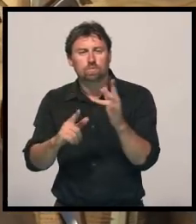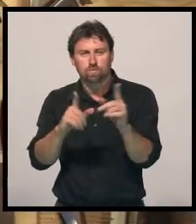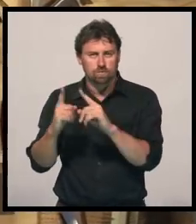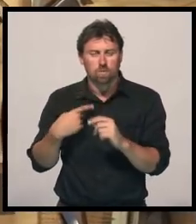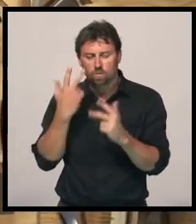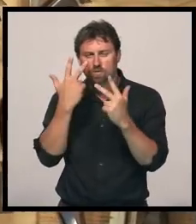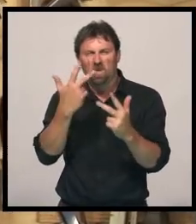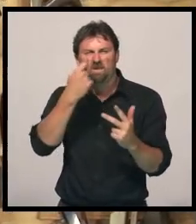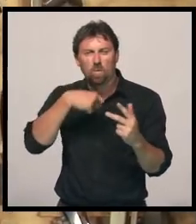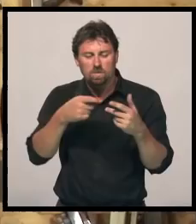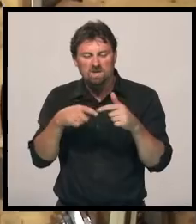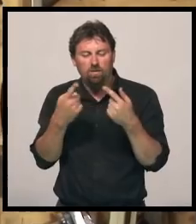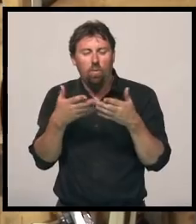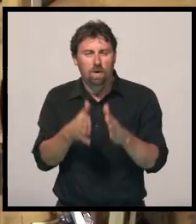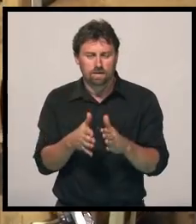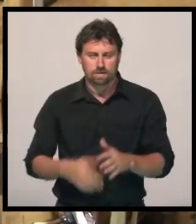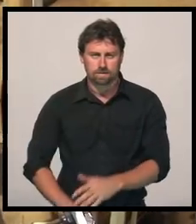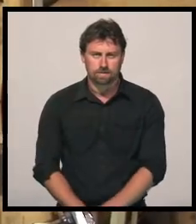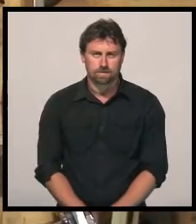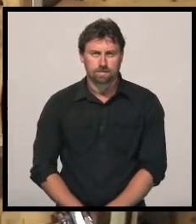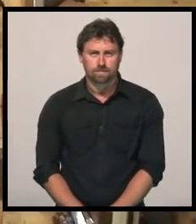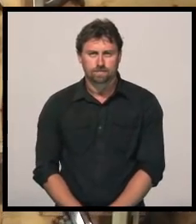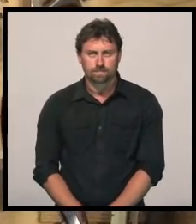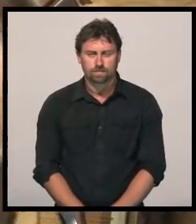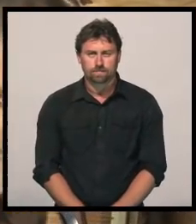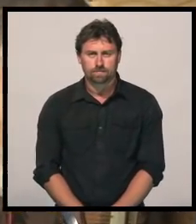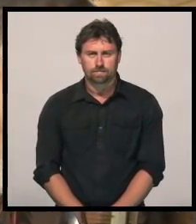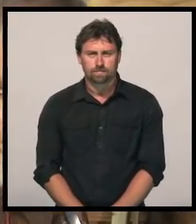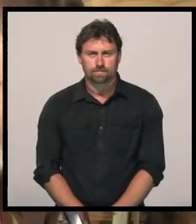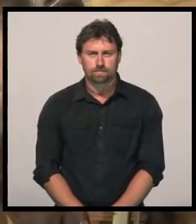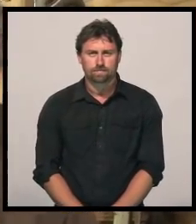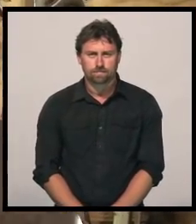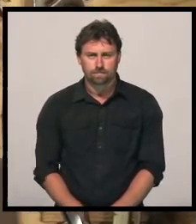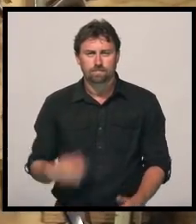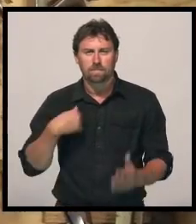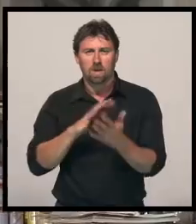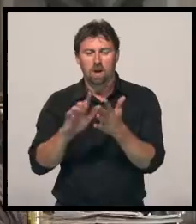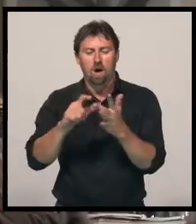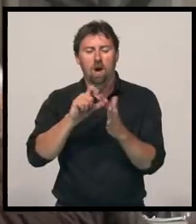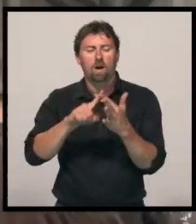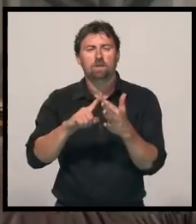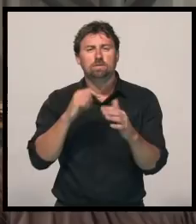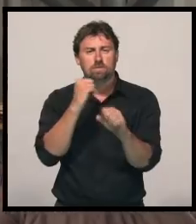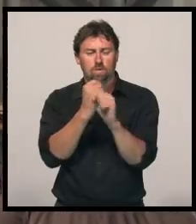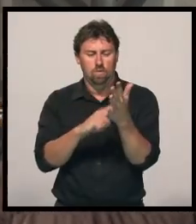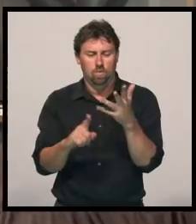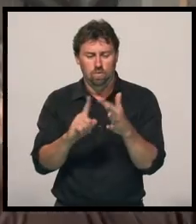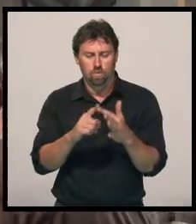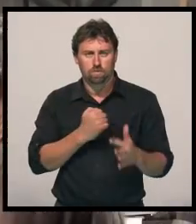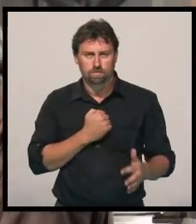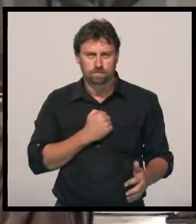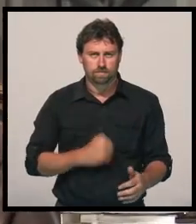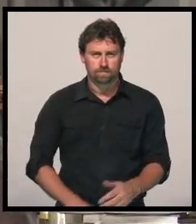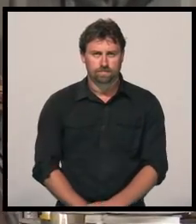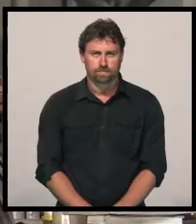affect the gluing process. Once again, I use hide glue. Go down to the